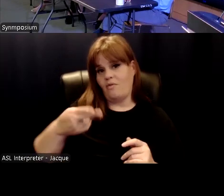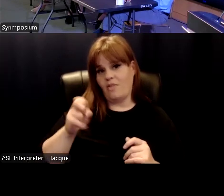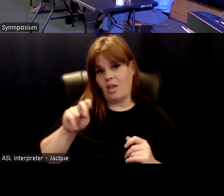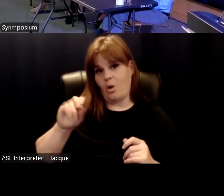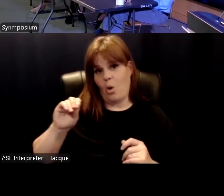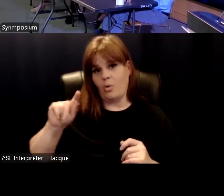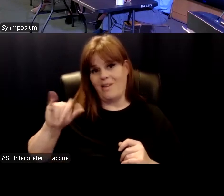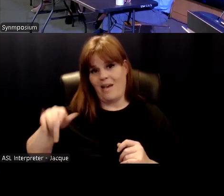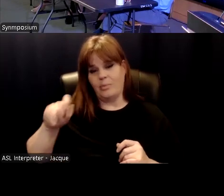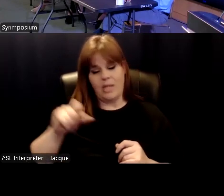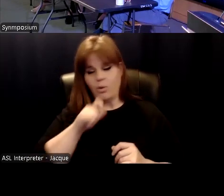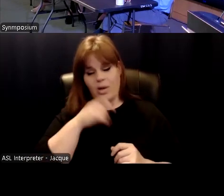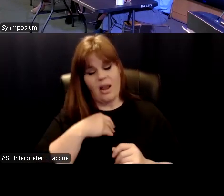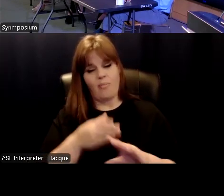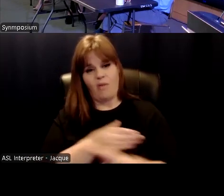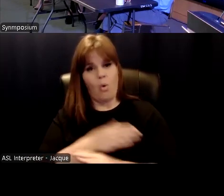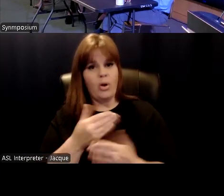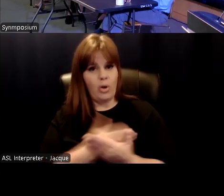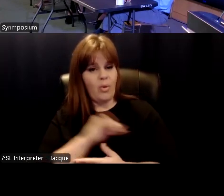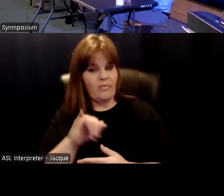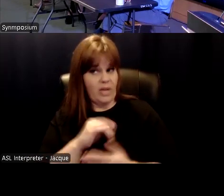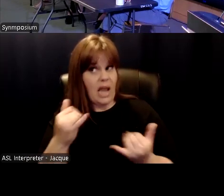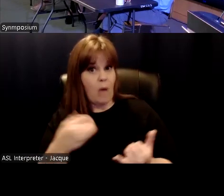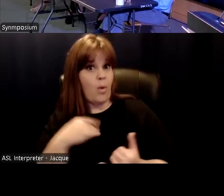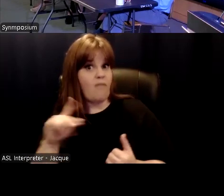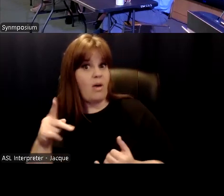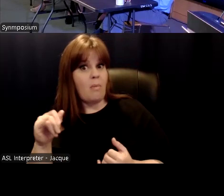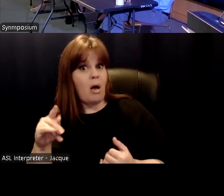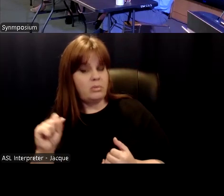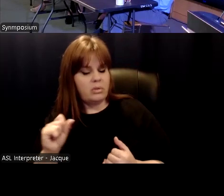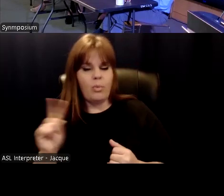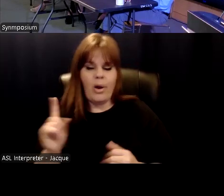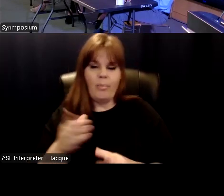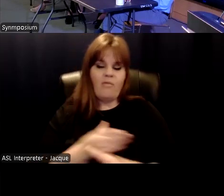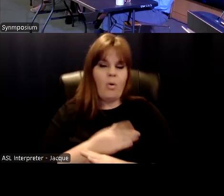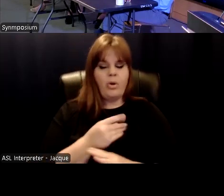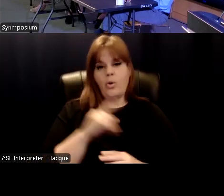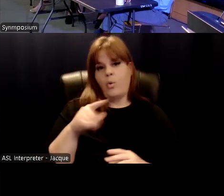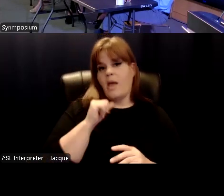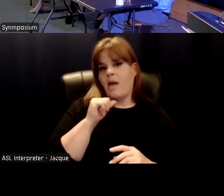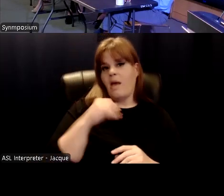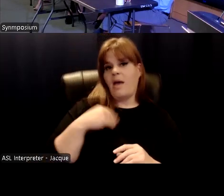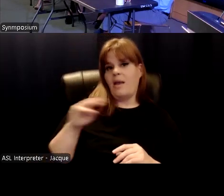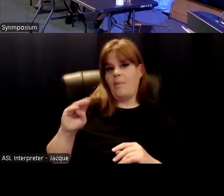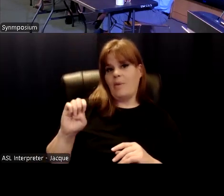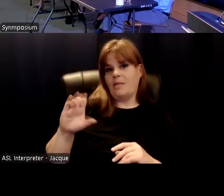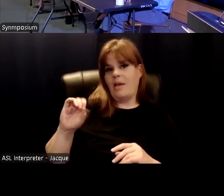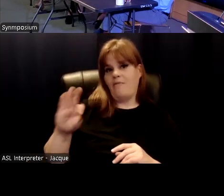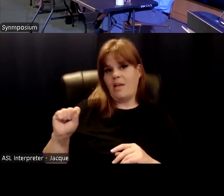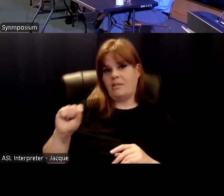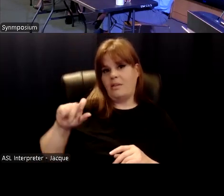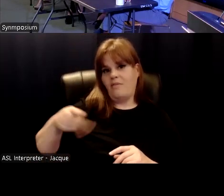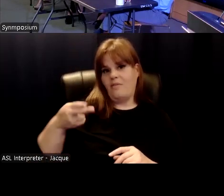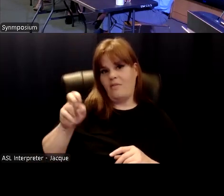before after a new infection. Like now you have POTS, as where before you only had an ME/CFS phenotype. I think it's very